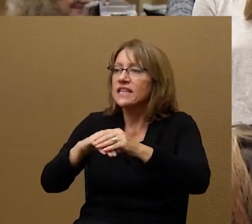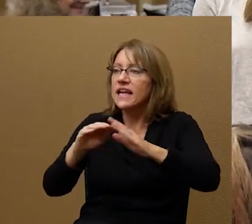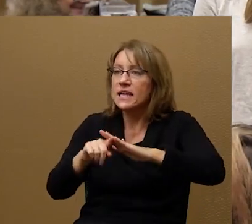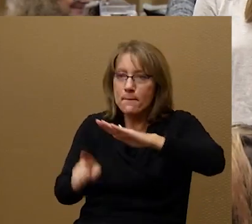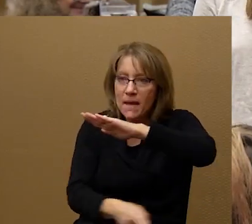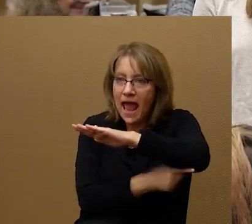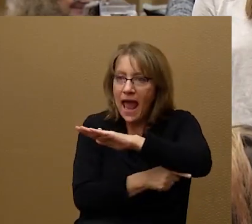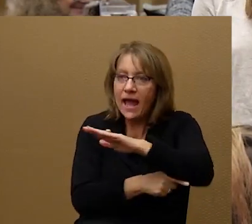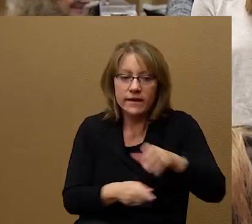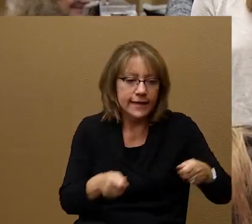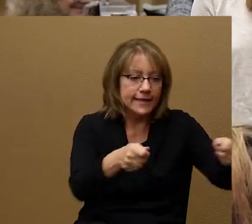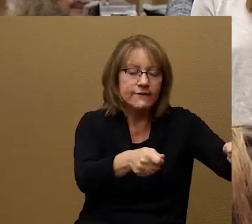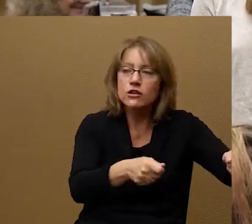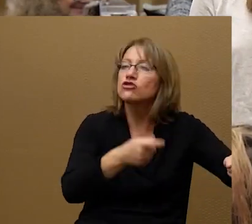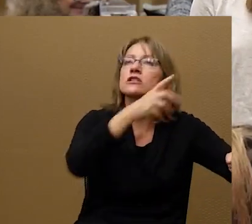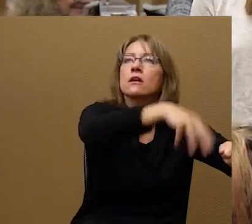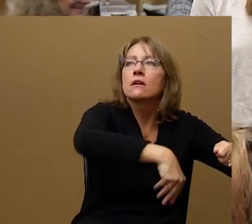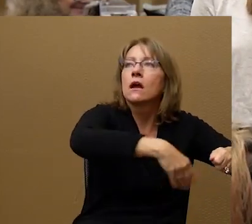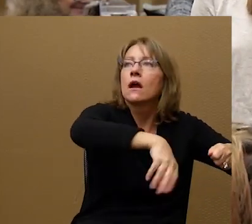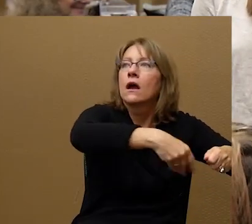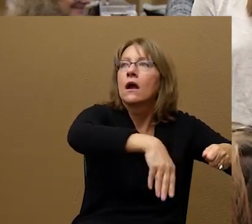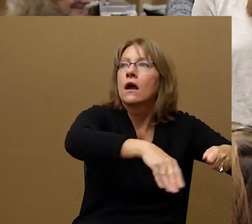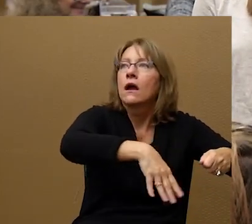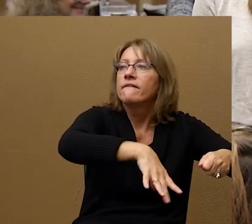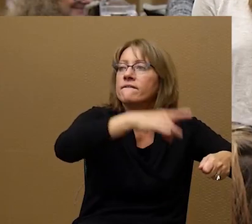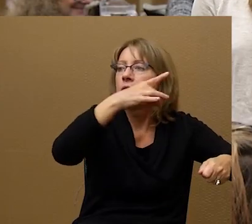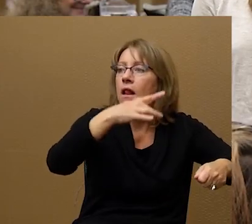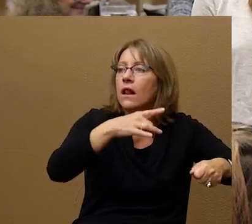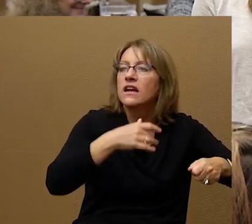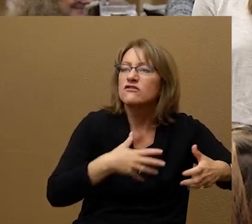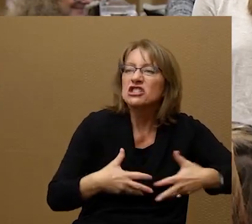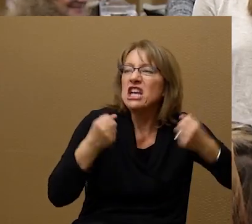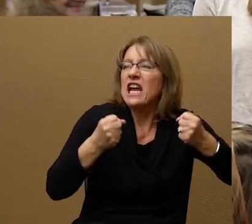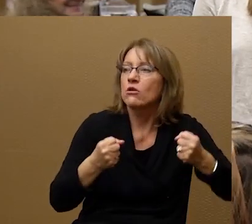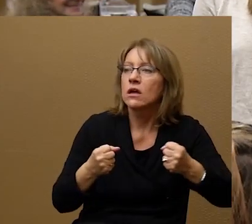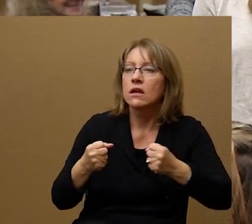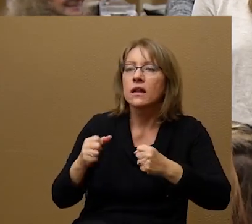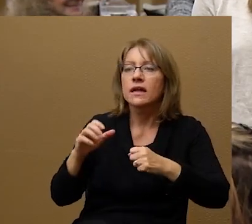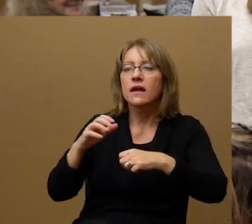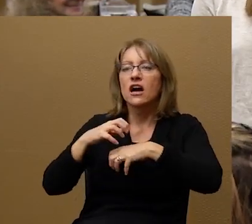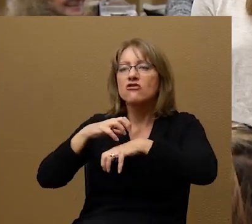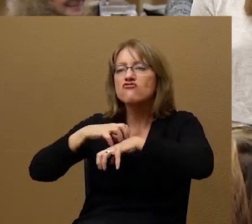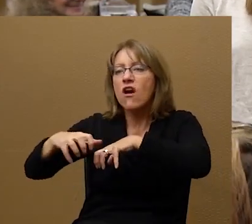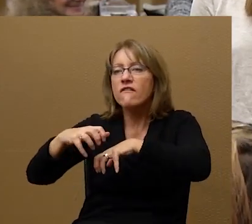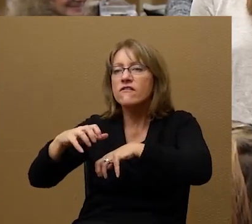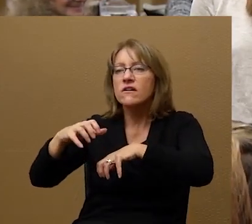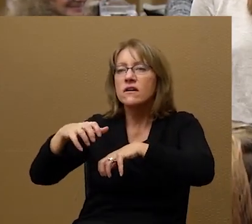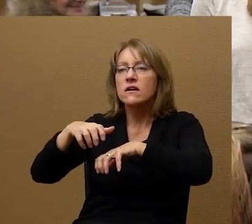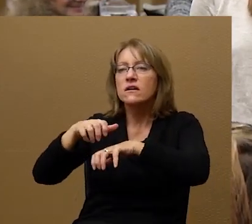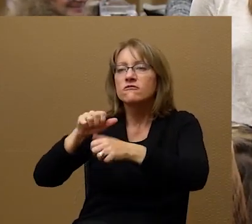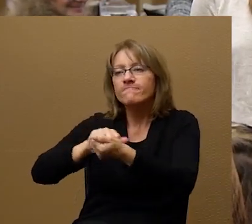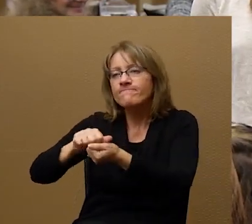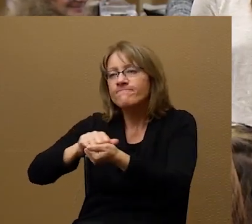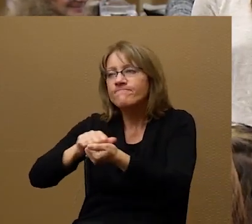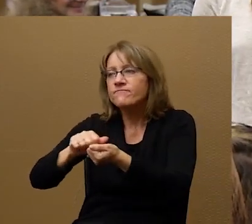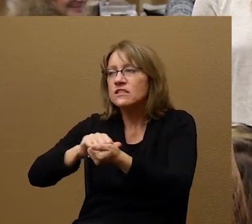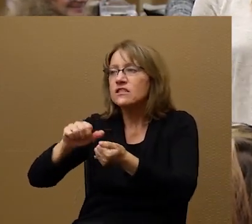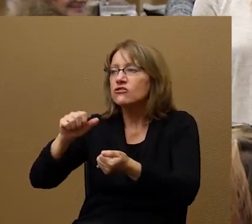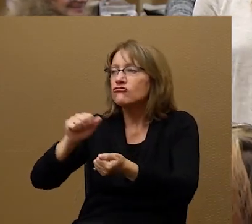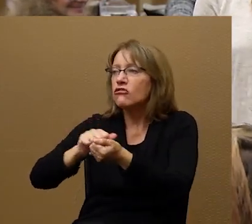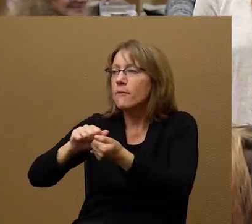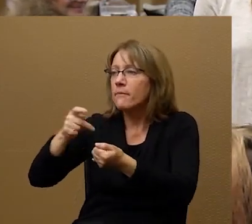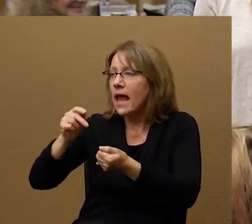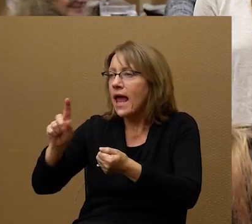she's angry. She could use, I use like a Brillo pad. She has a smooth fish for calm, but when it